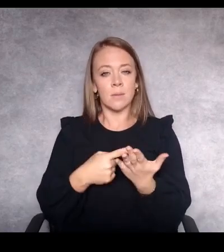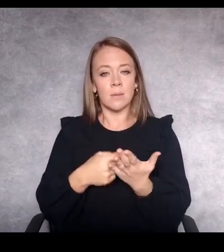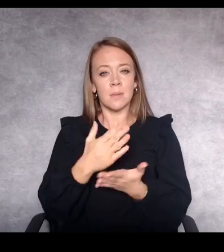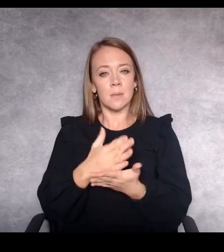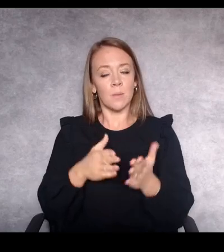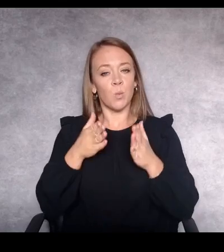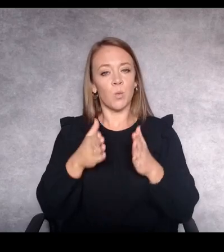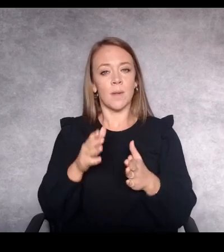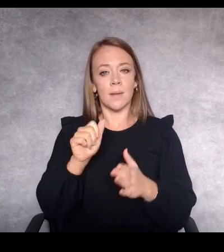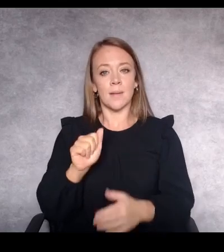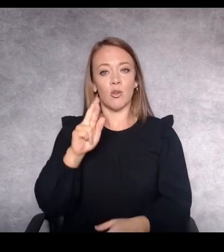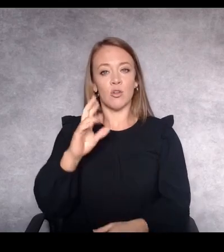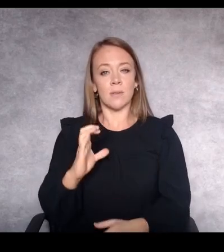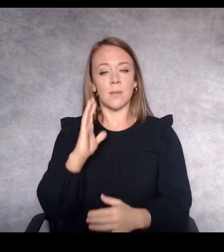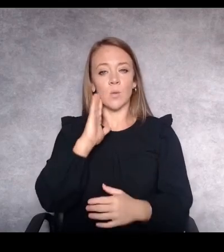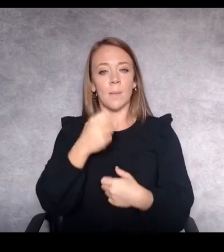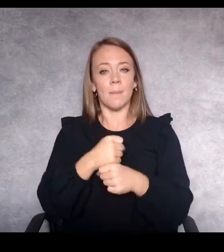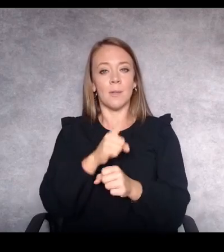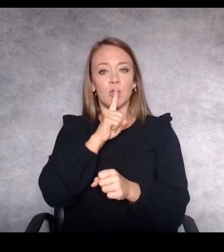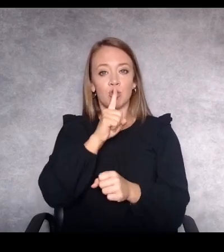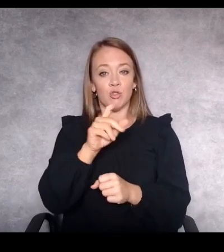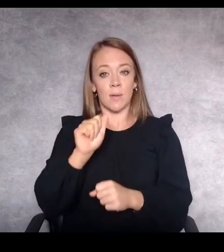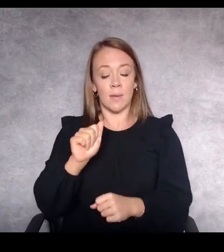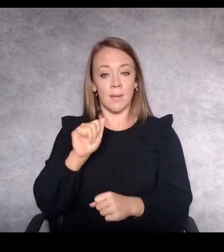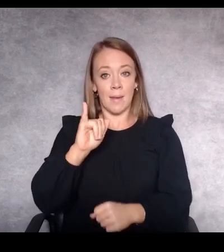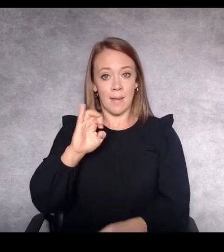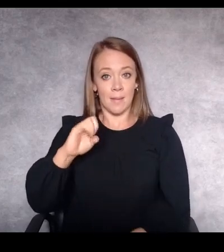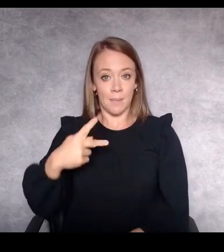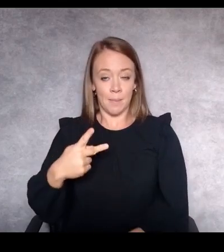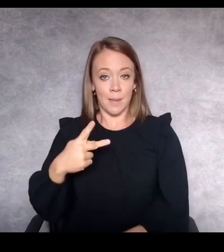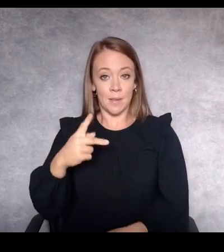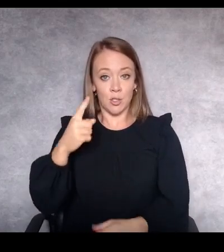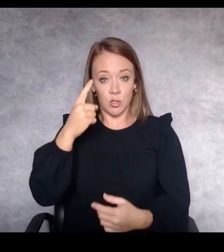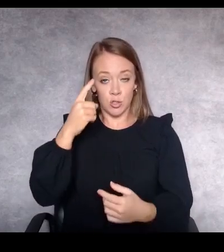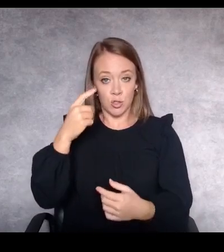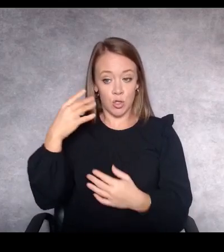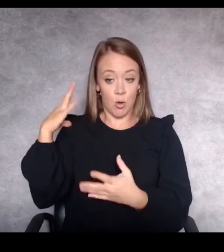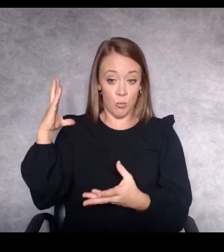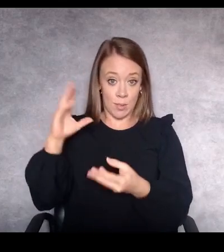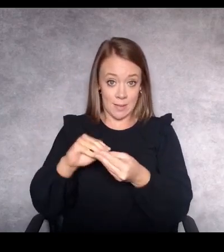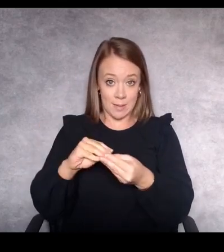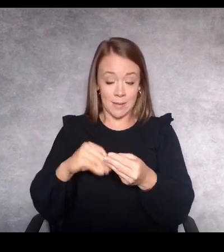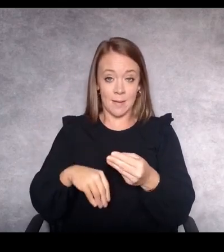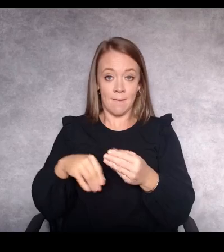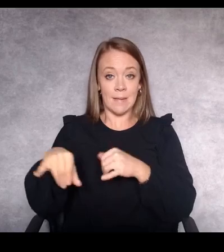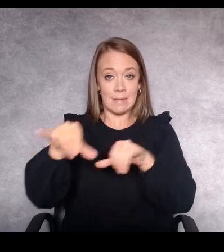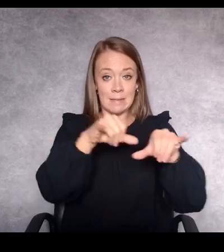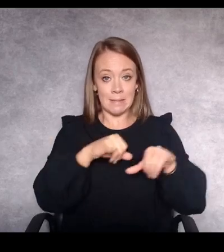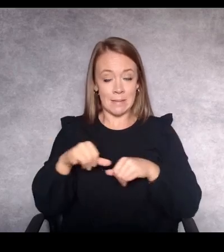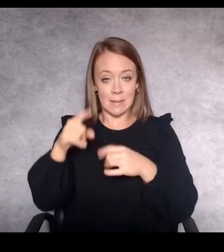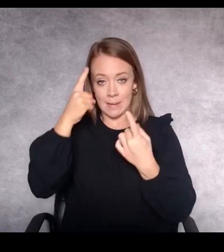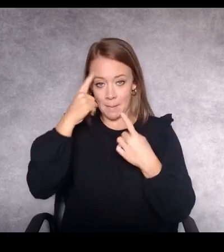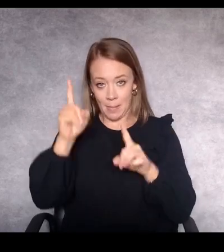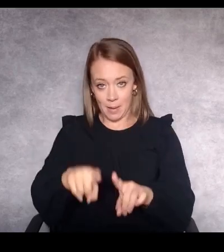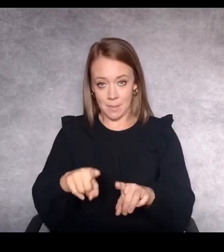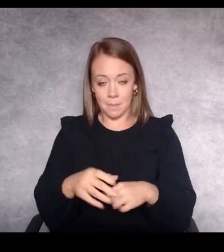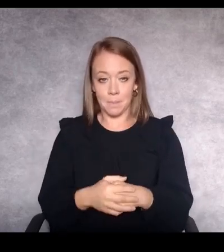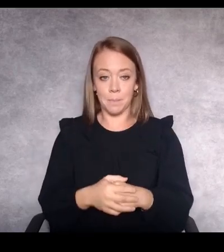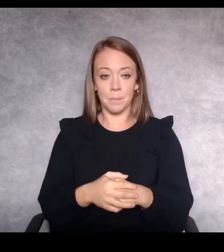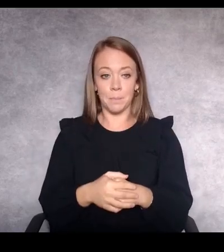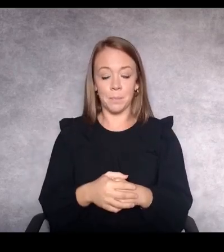ways ARCs should ensure the IEP is comprehensive, consistent, and compliant.